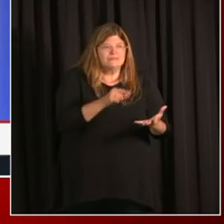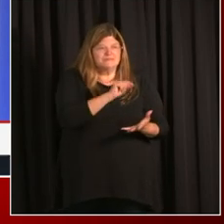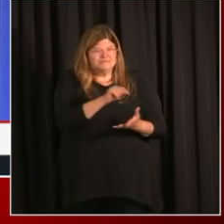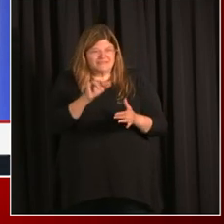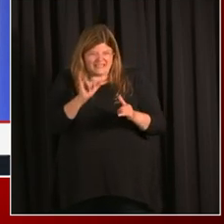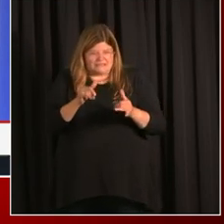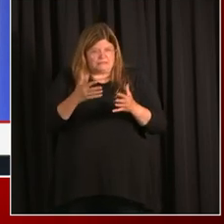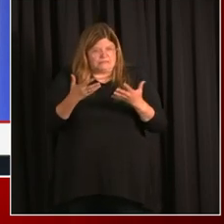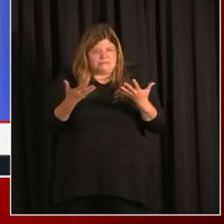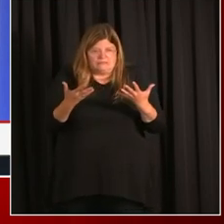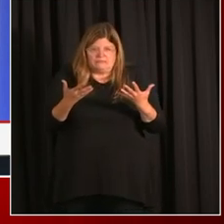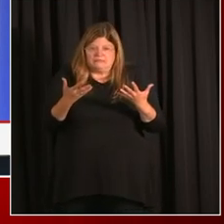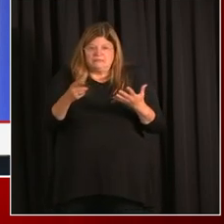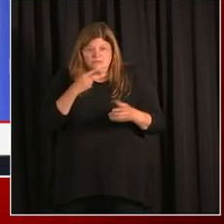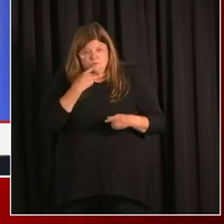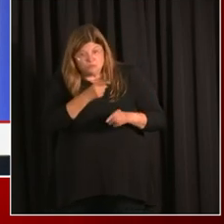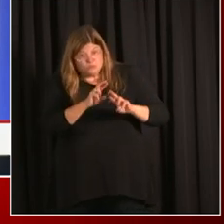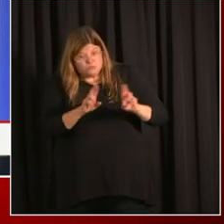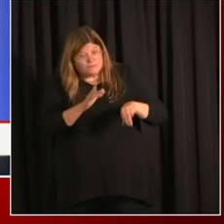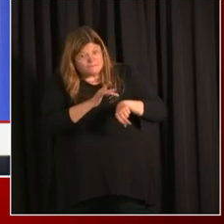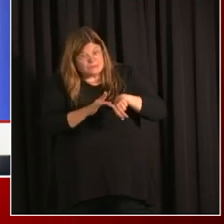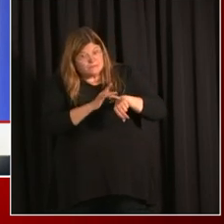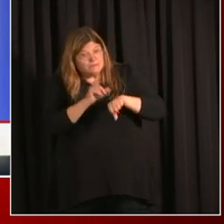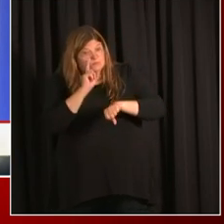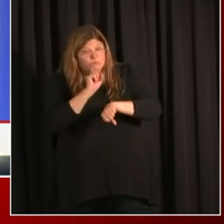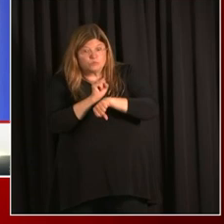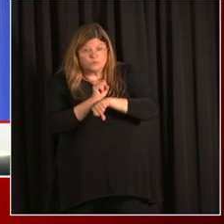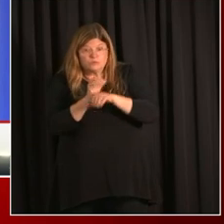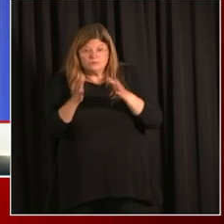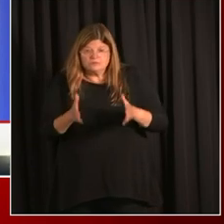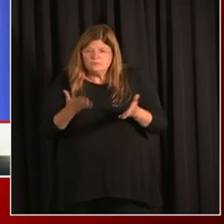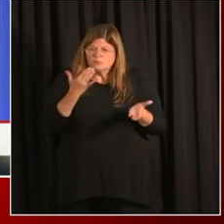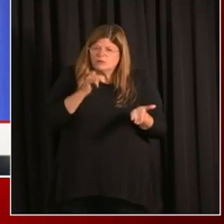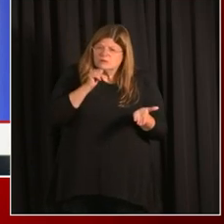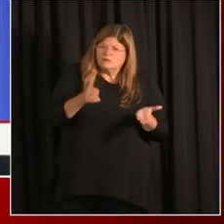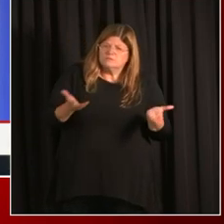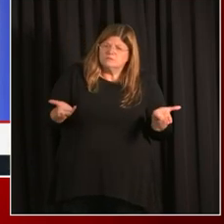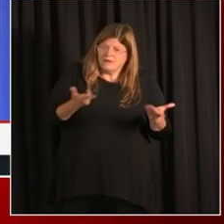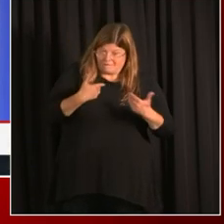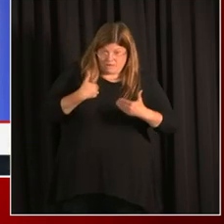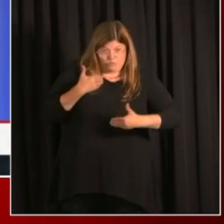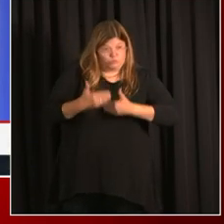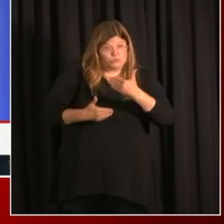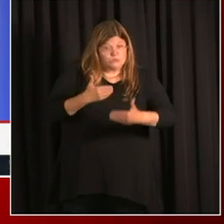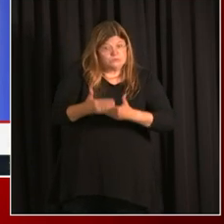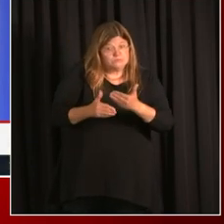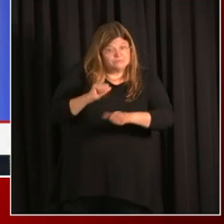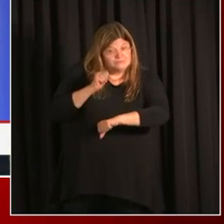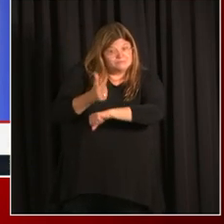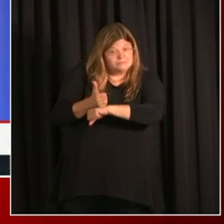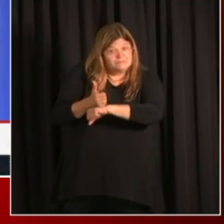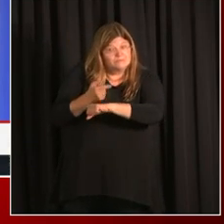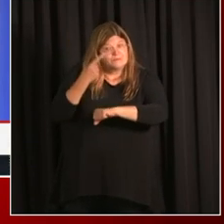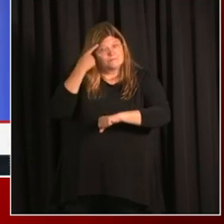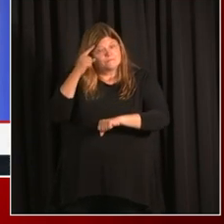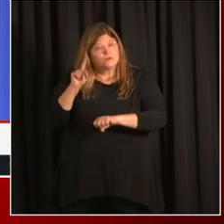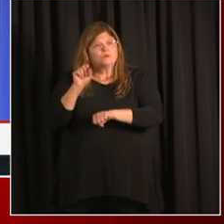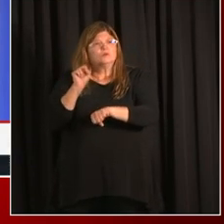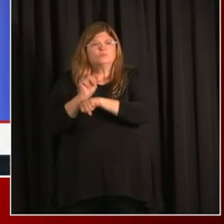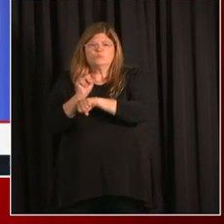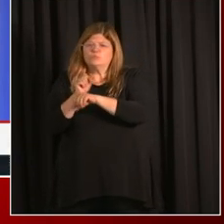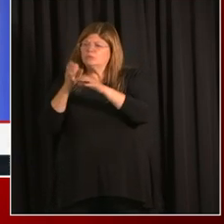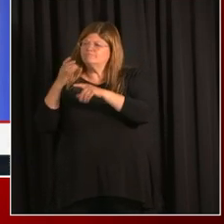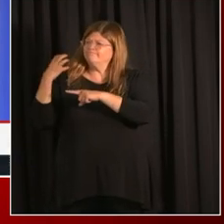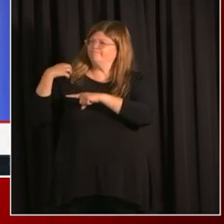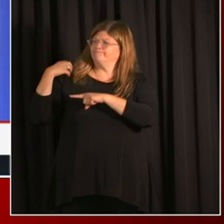are readily available for employees, and that you have a process in place for employees to know who to